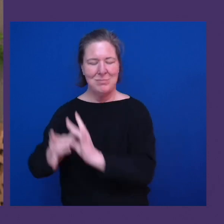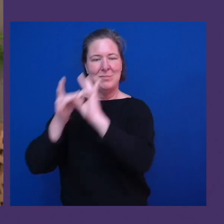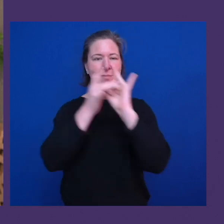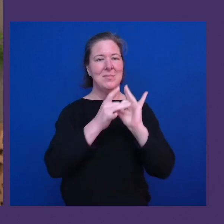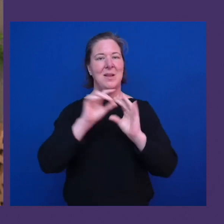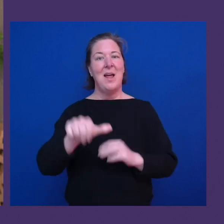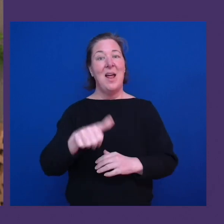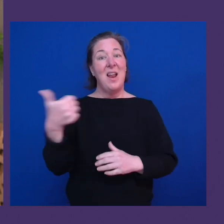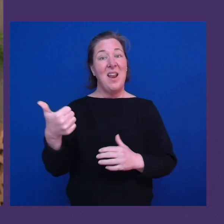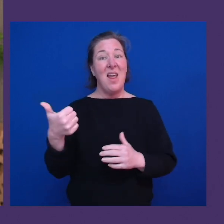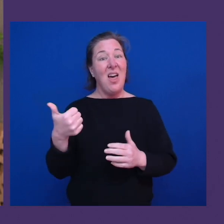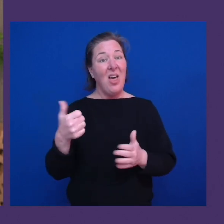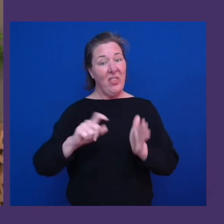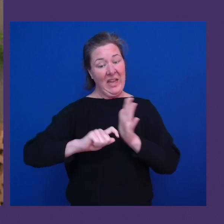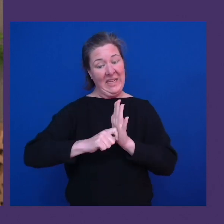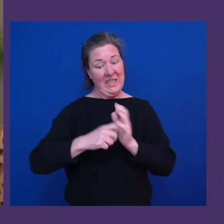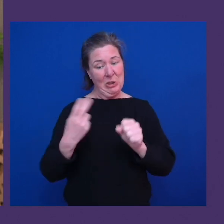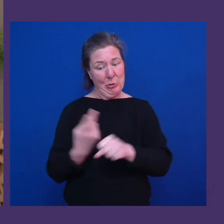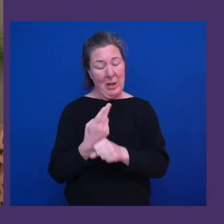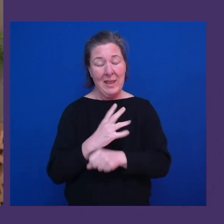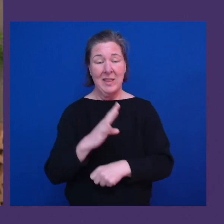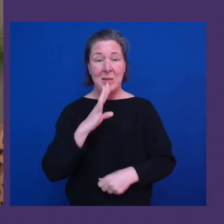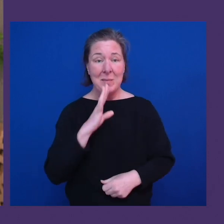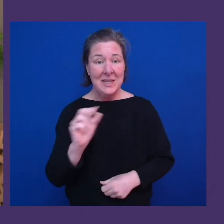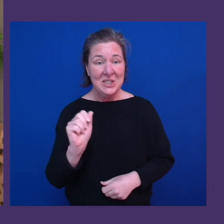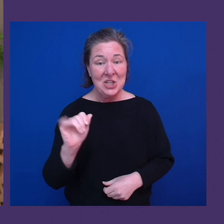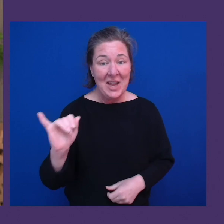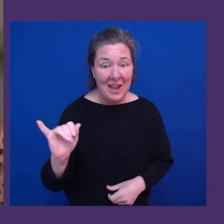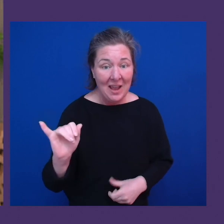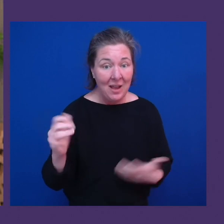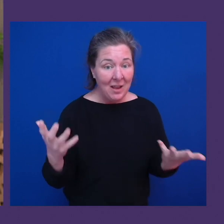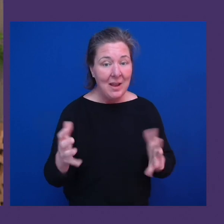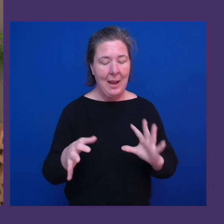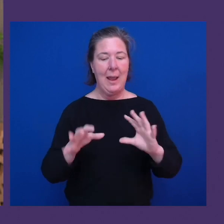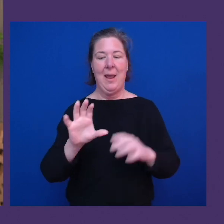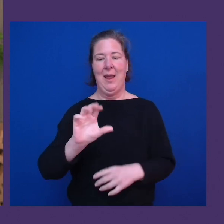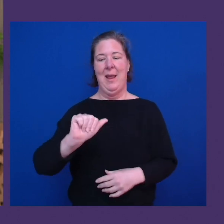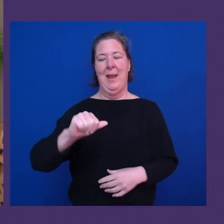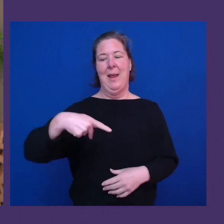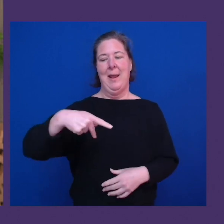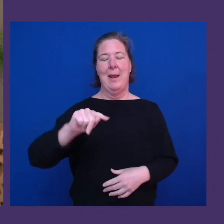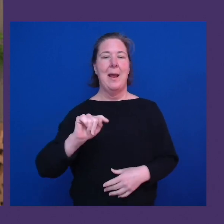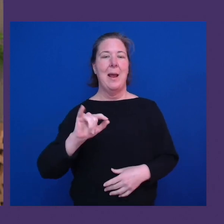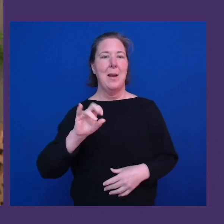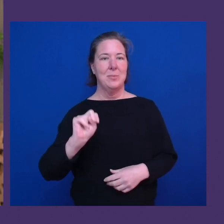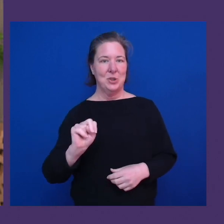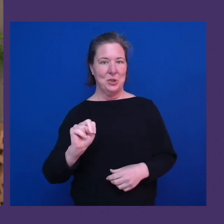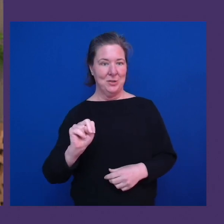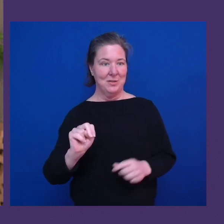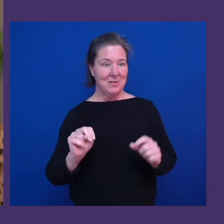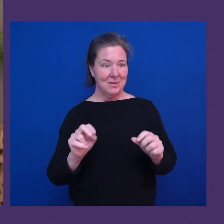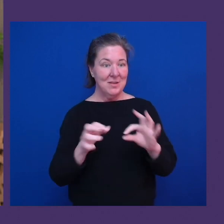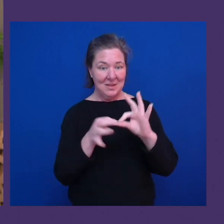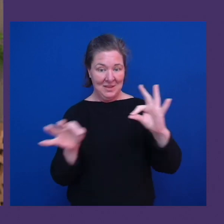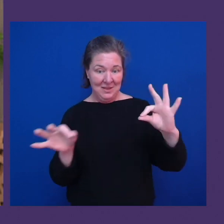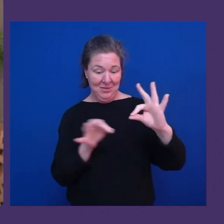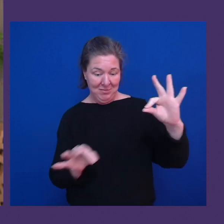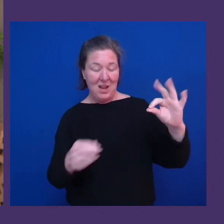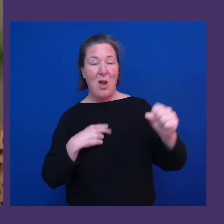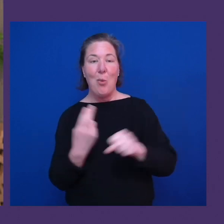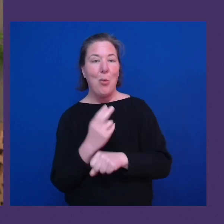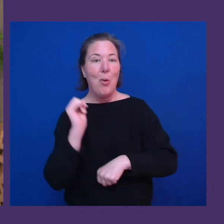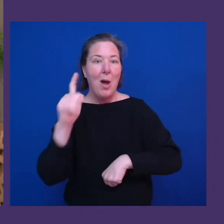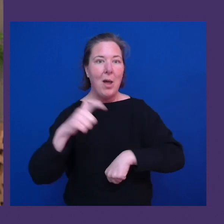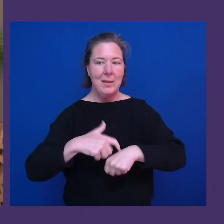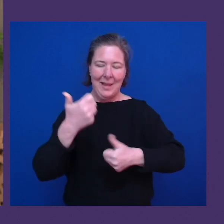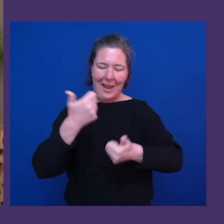use of speech AI is captioning. I use captions all the time. In every Teams